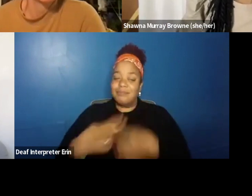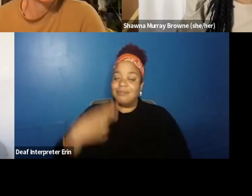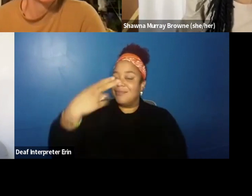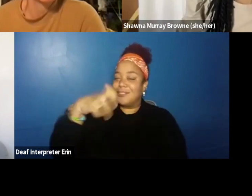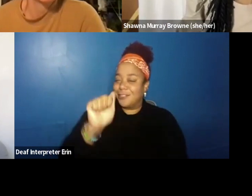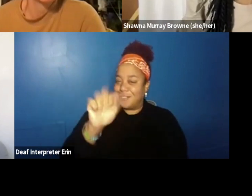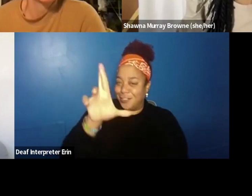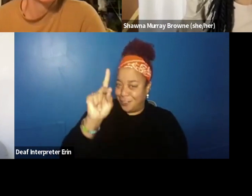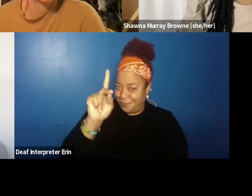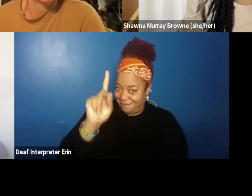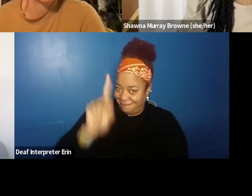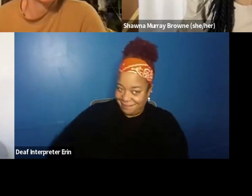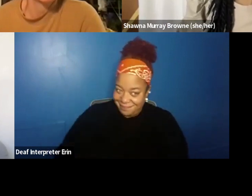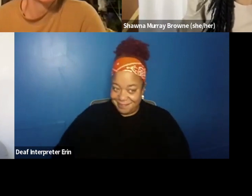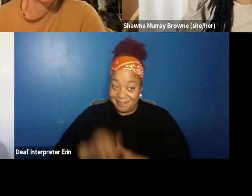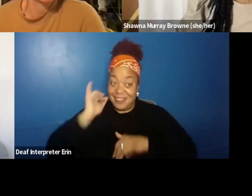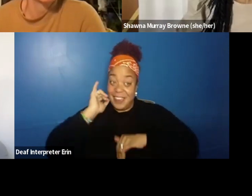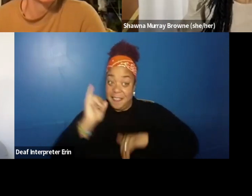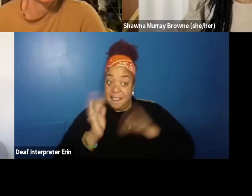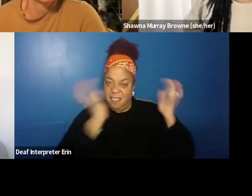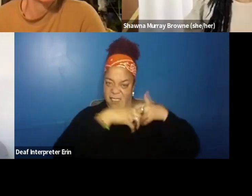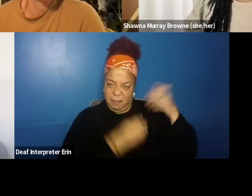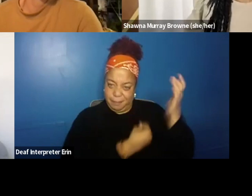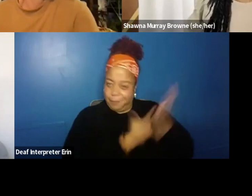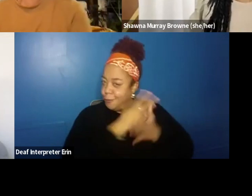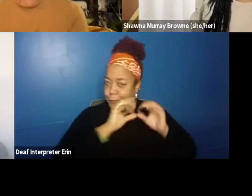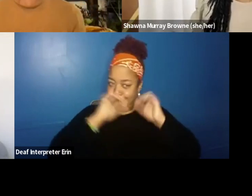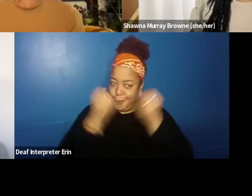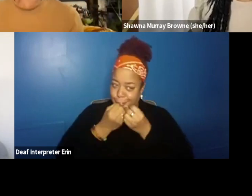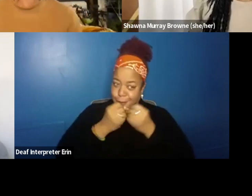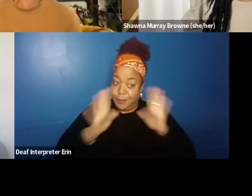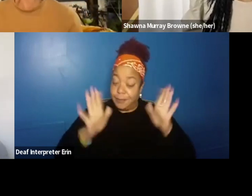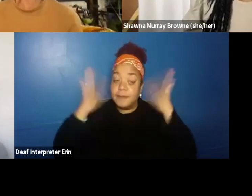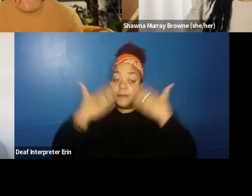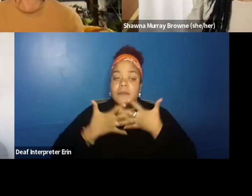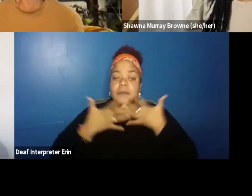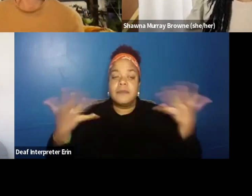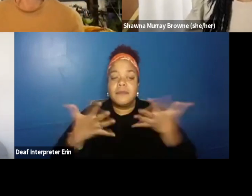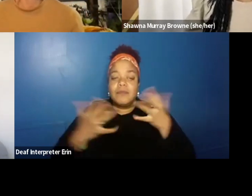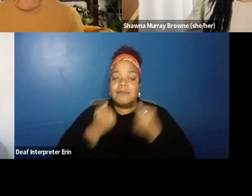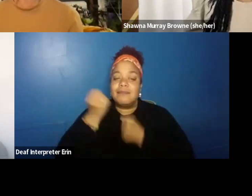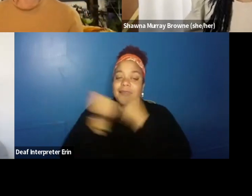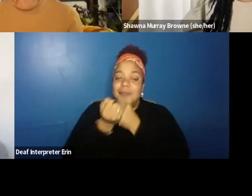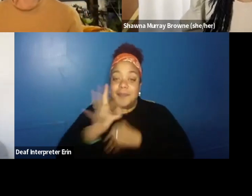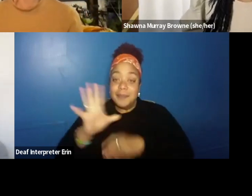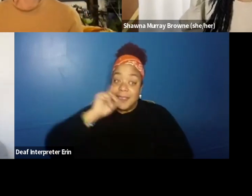which is an abolitionist organization that focuses on supporting deaf,